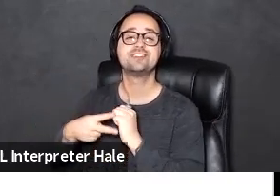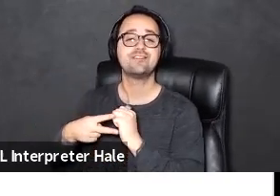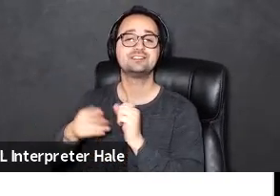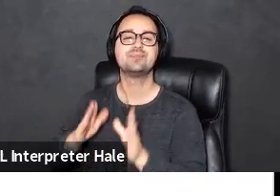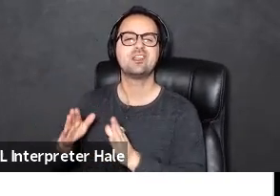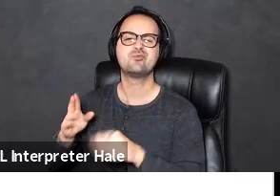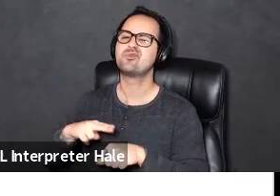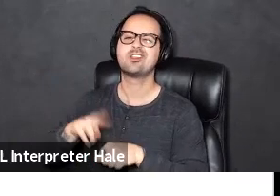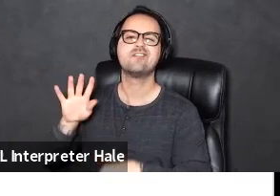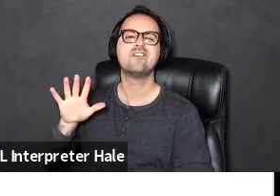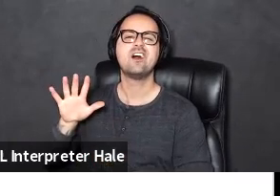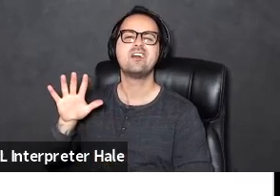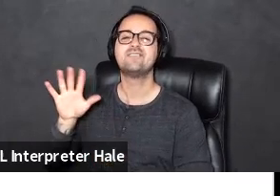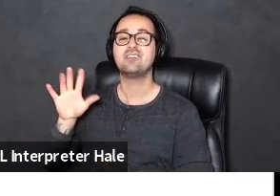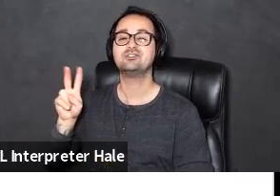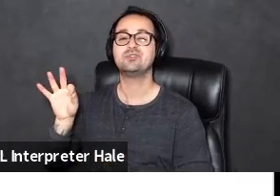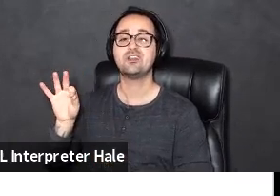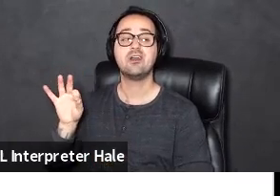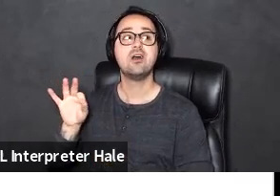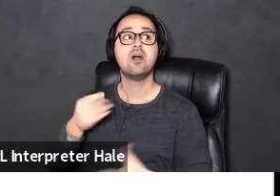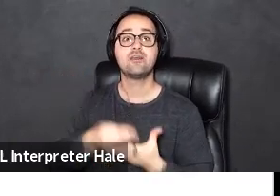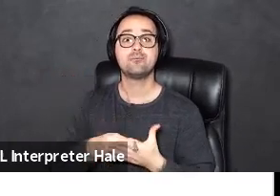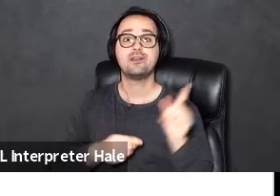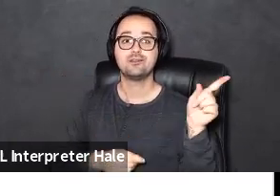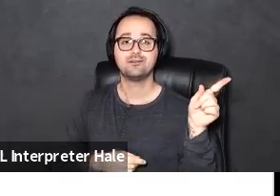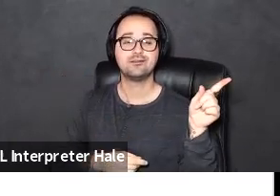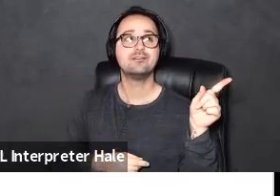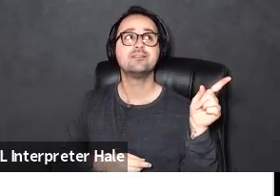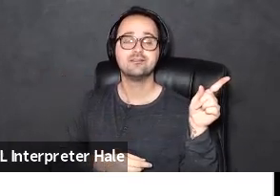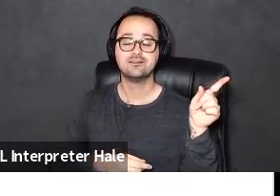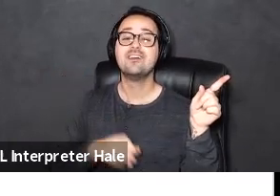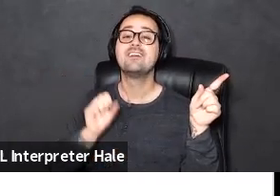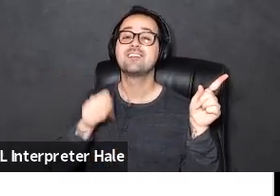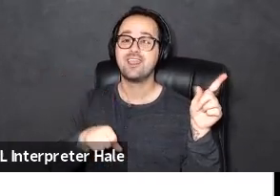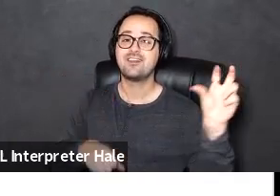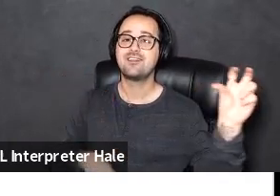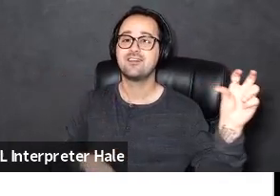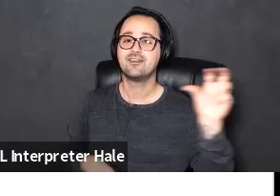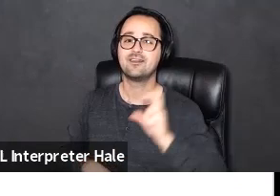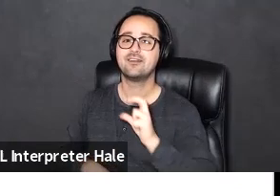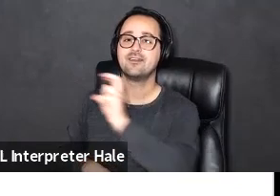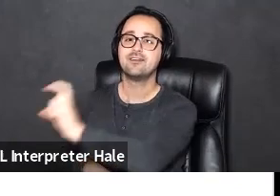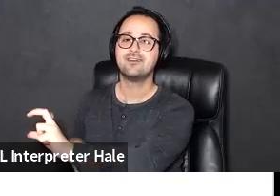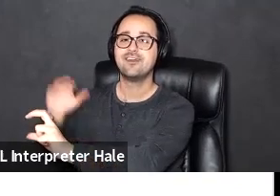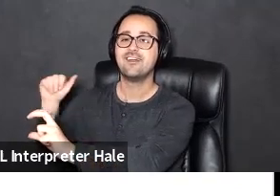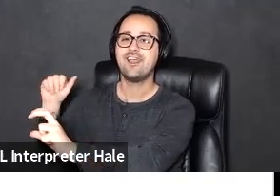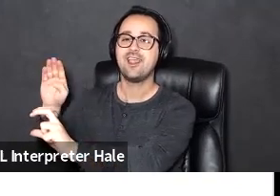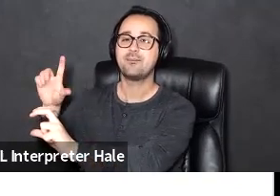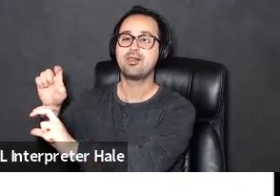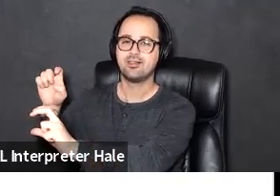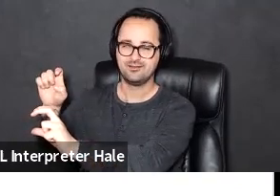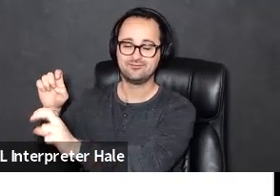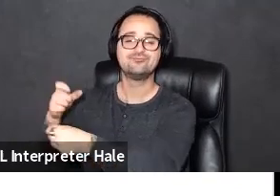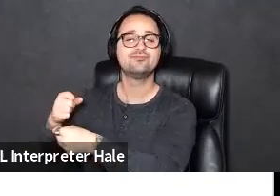529, you can move the funds from a traditional 529 plan to an ABLE account on an